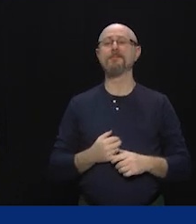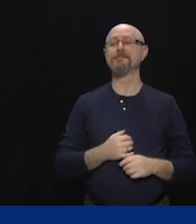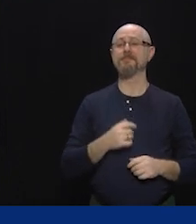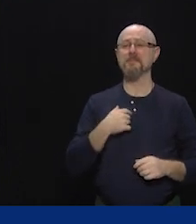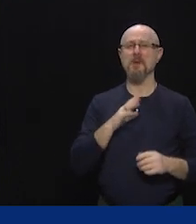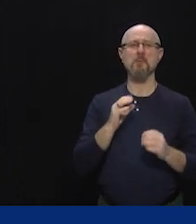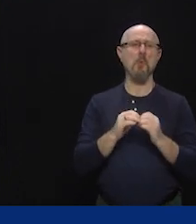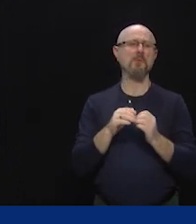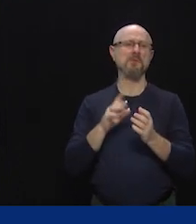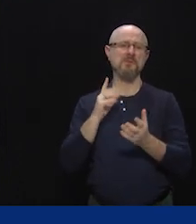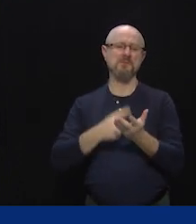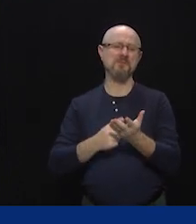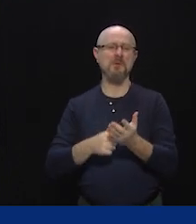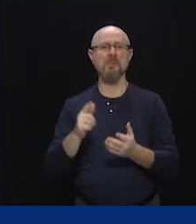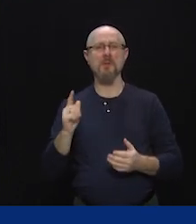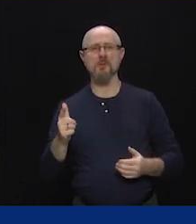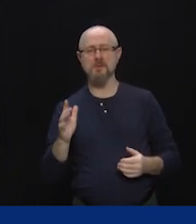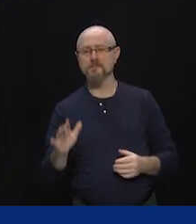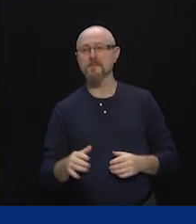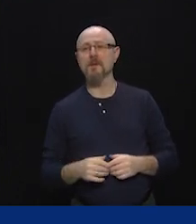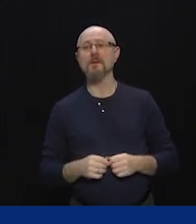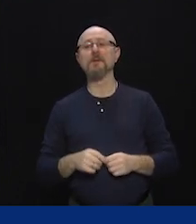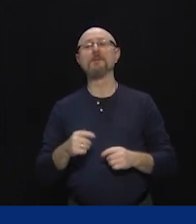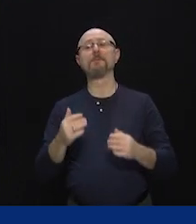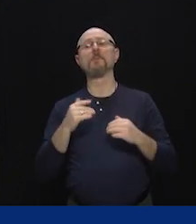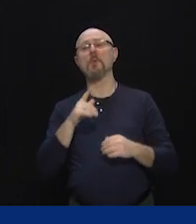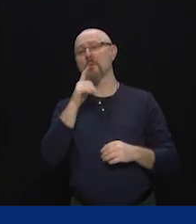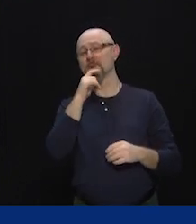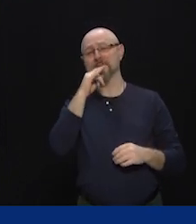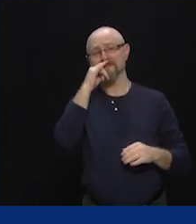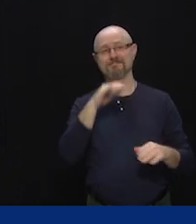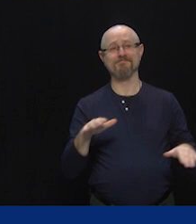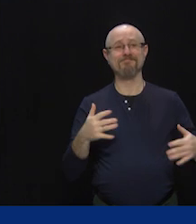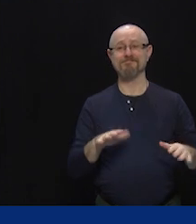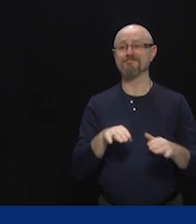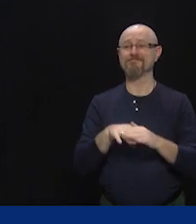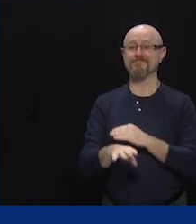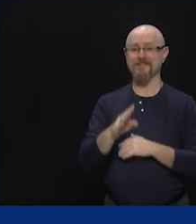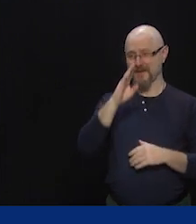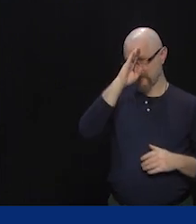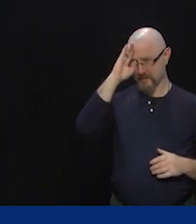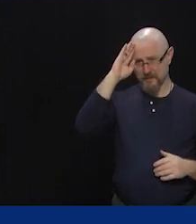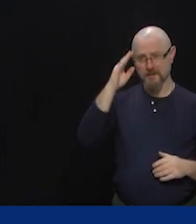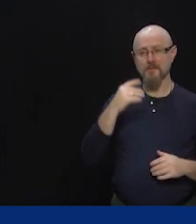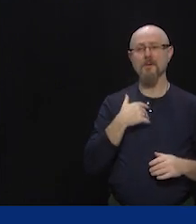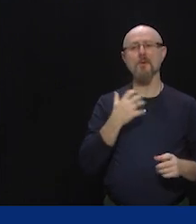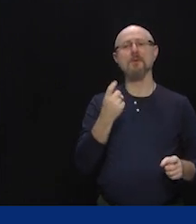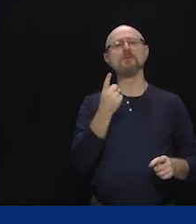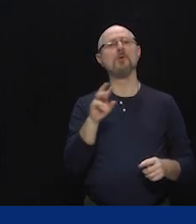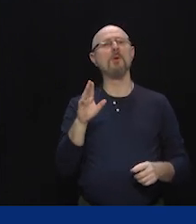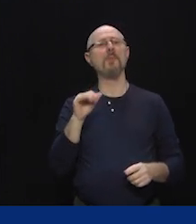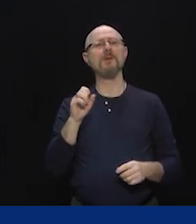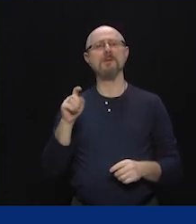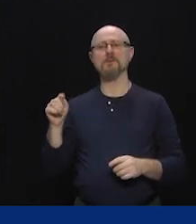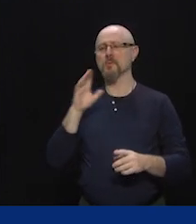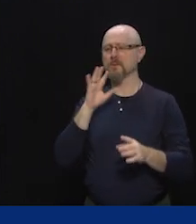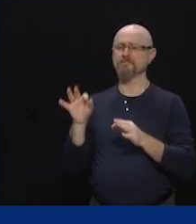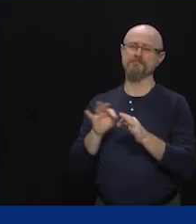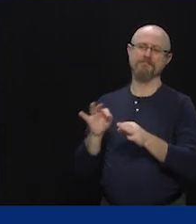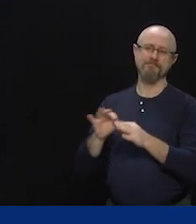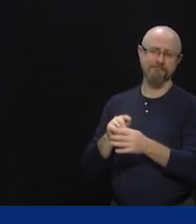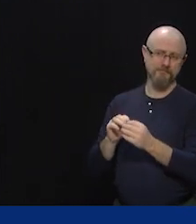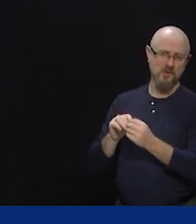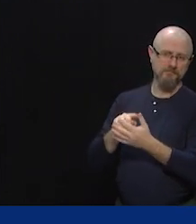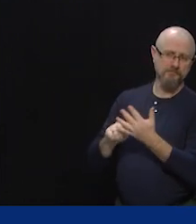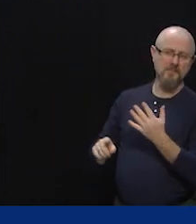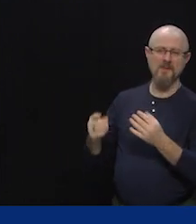So also concerned about pediatric admissions, and I want Dr. Bassett to speak in particular about what we're seeing and some information she released